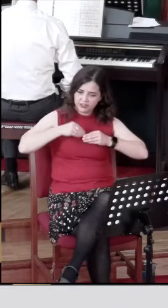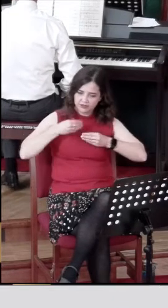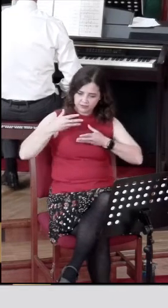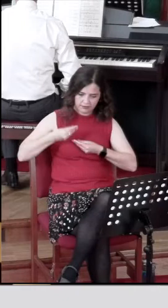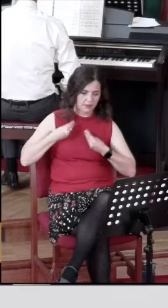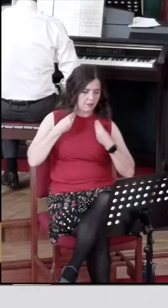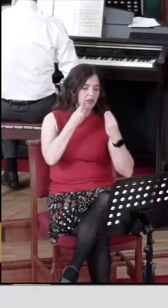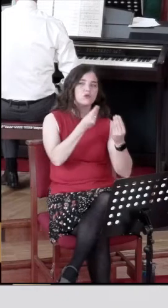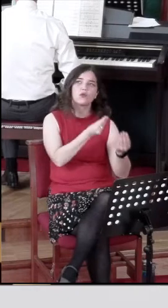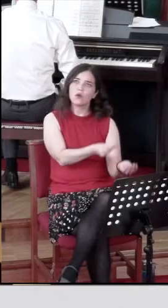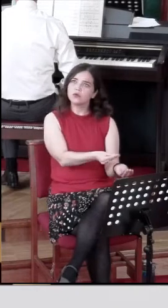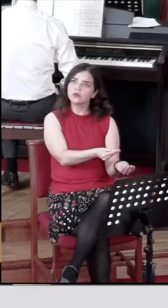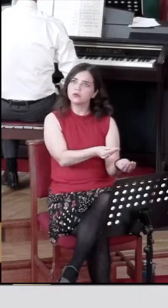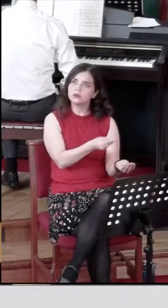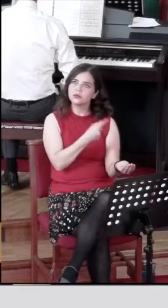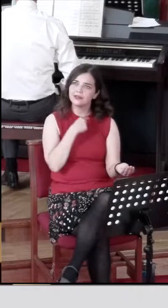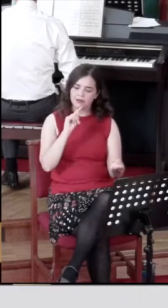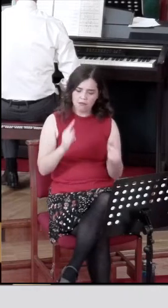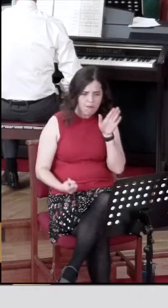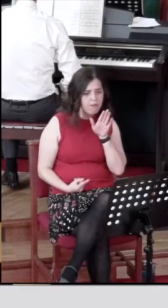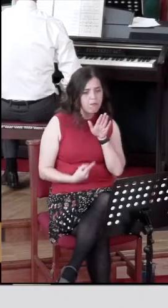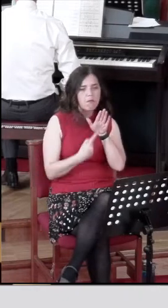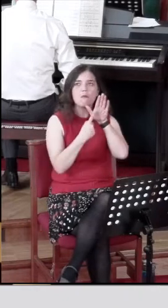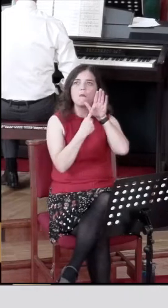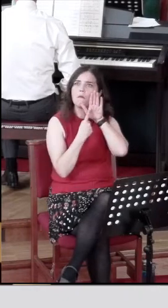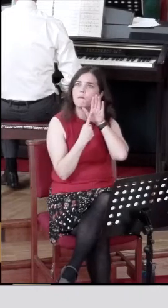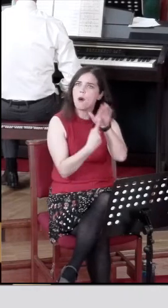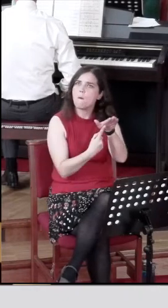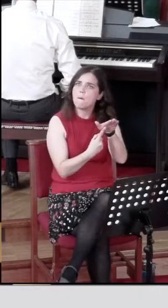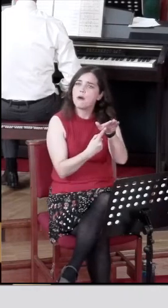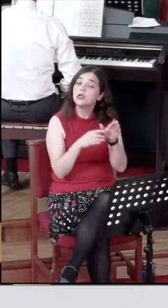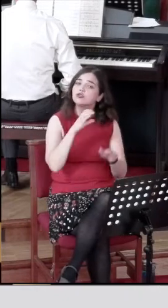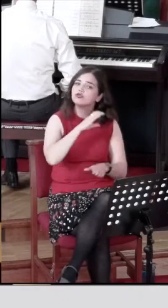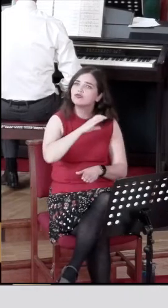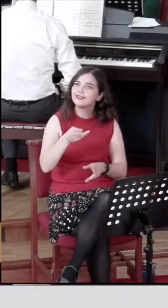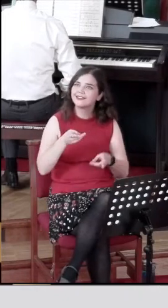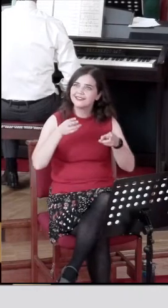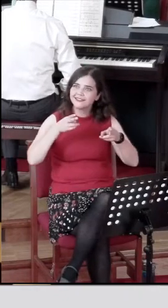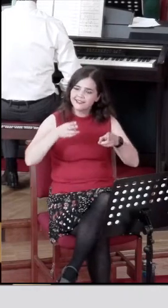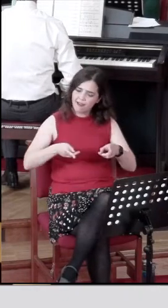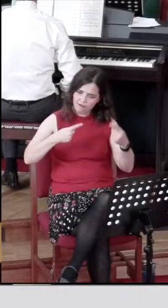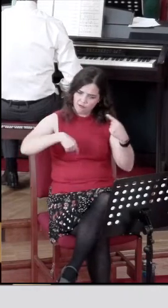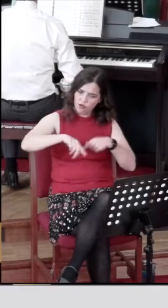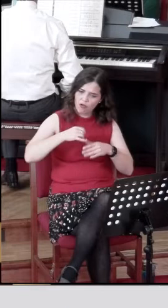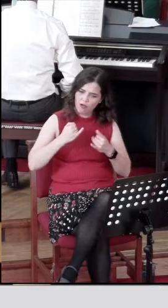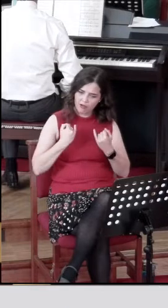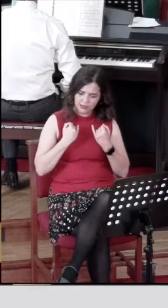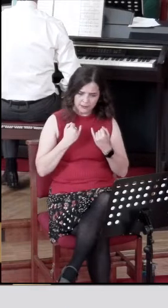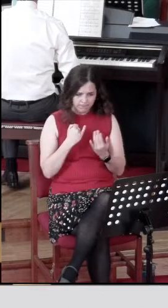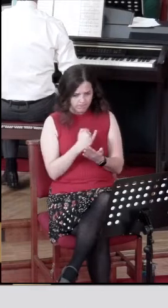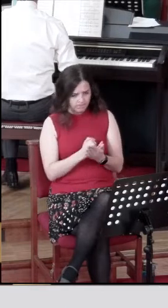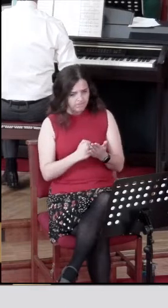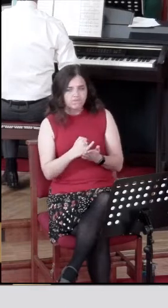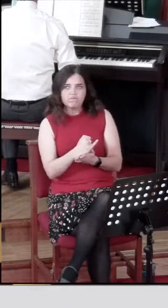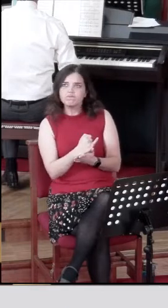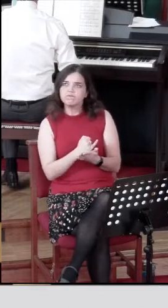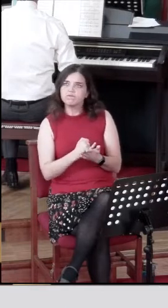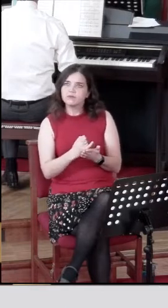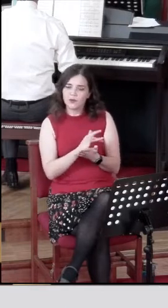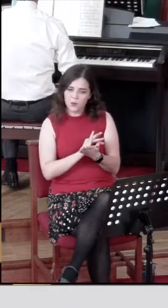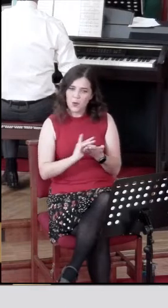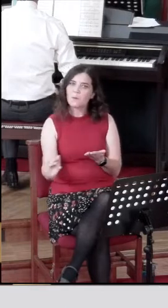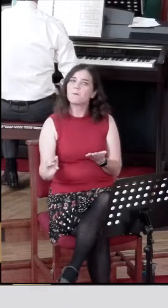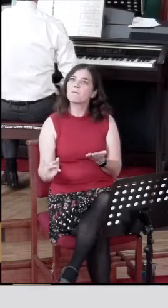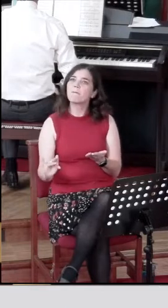received, I passed on to you as of first importance, that Christ died for our